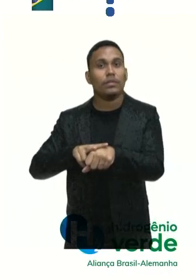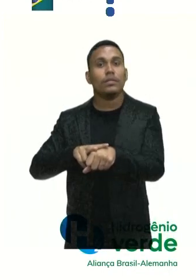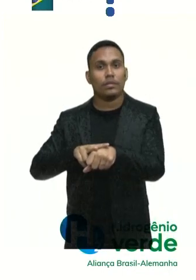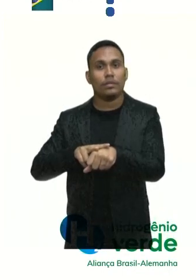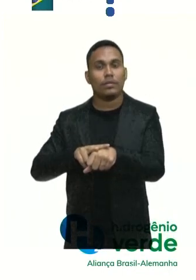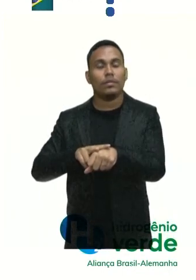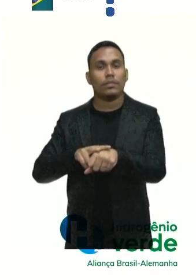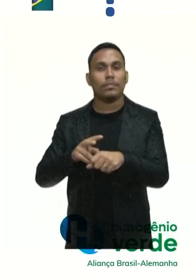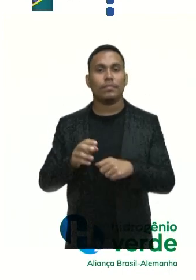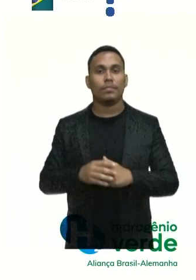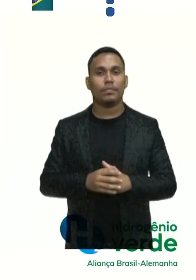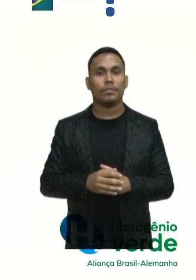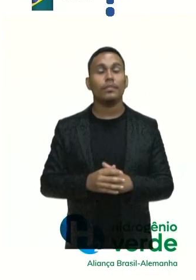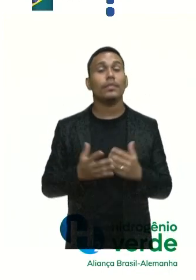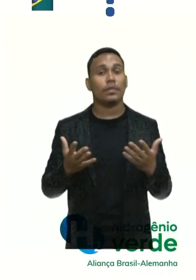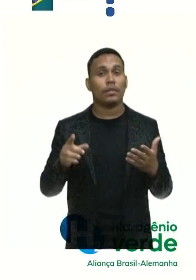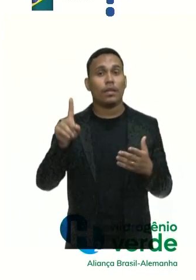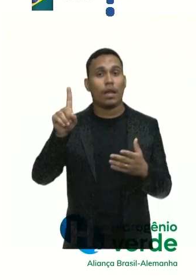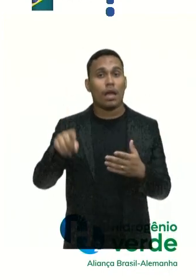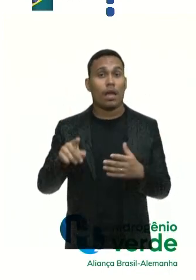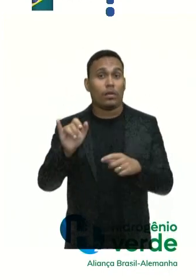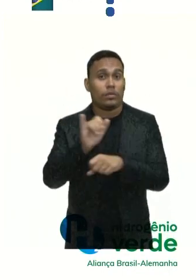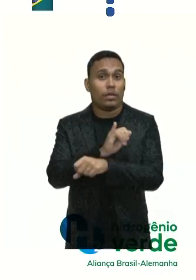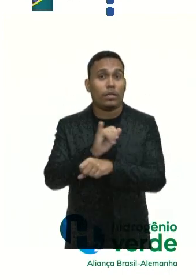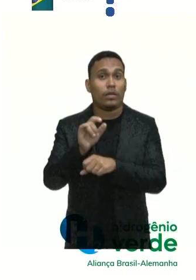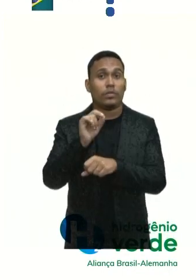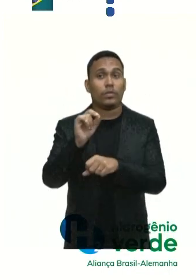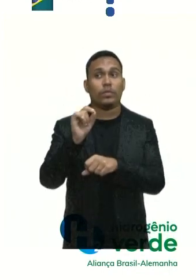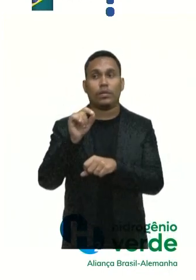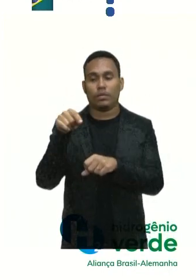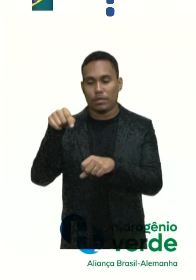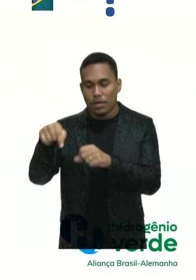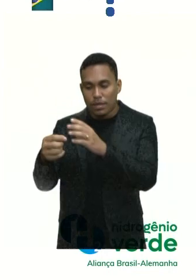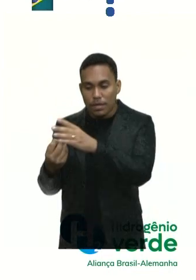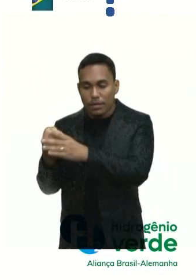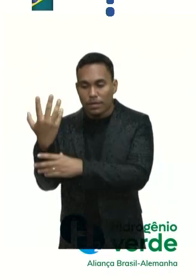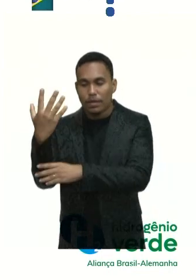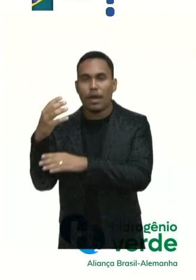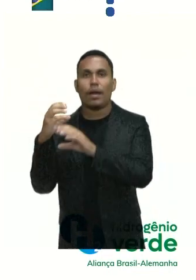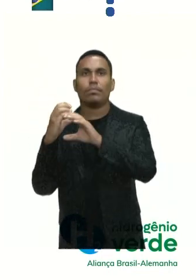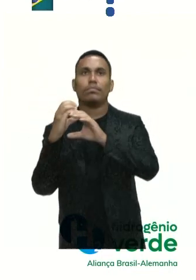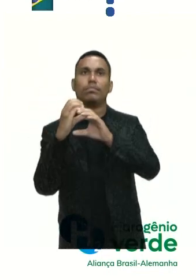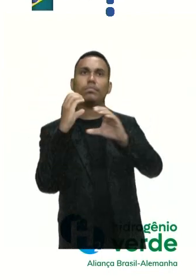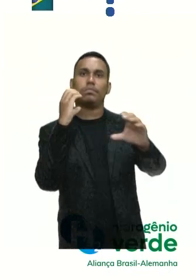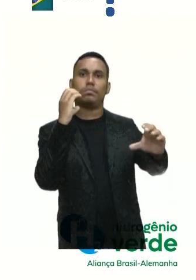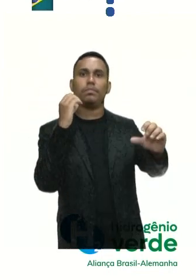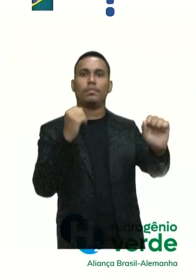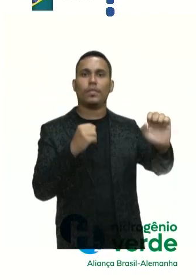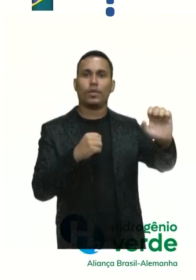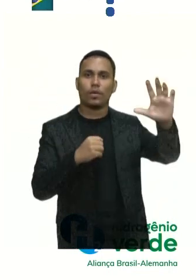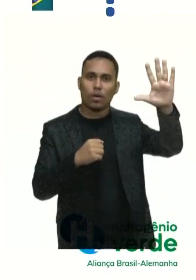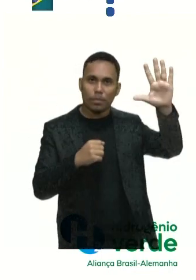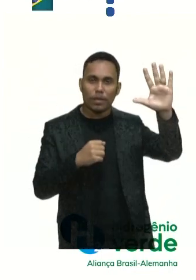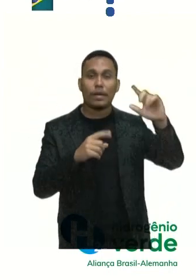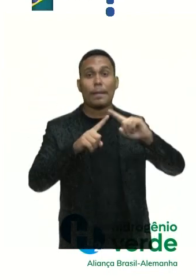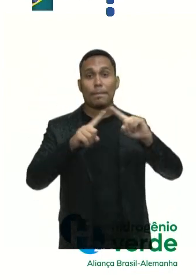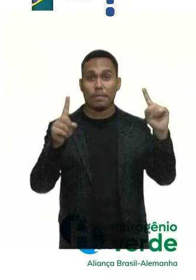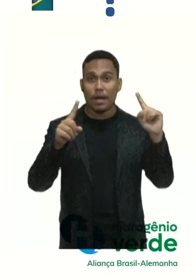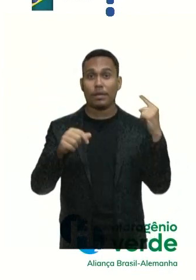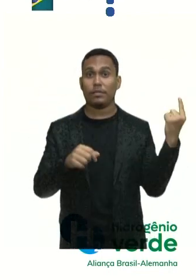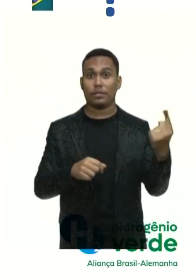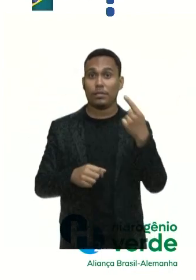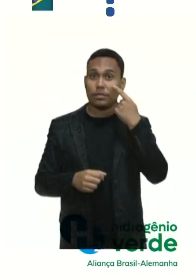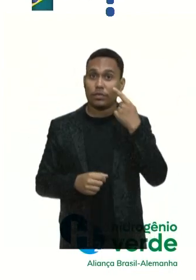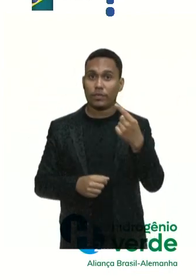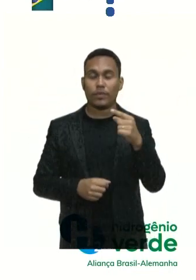we hear a lot about using green ammonia as transportation to Europe, but at the same time, we